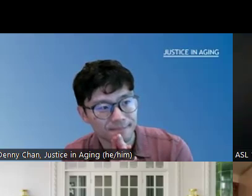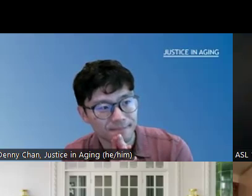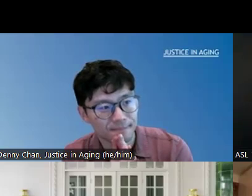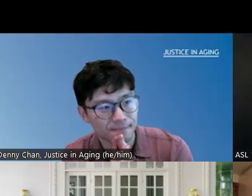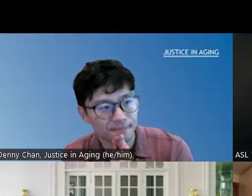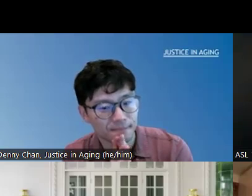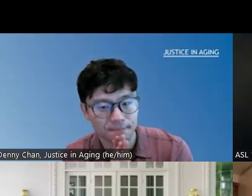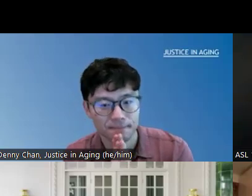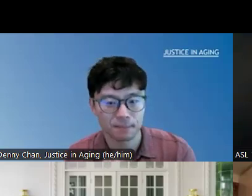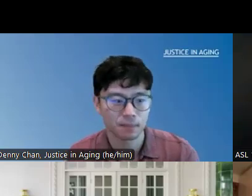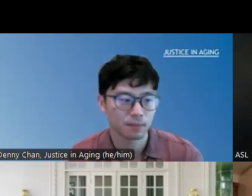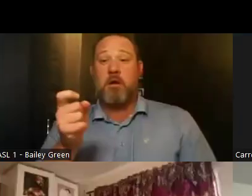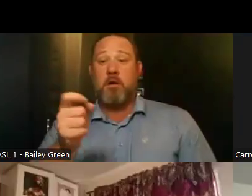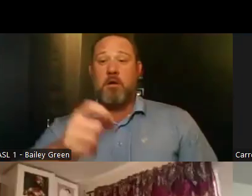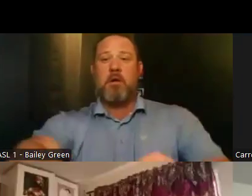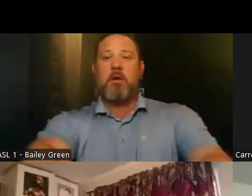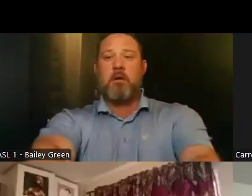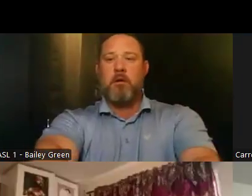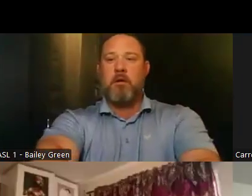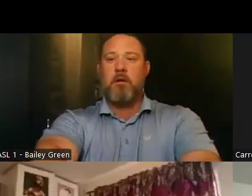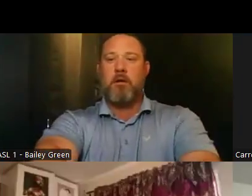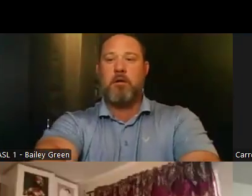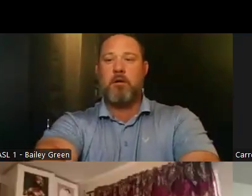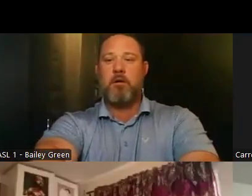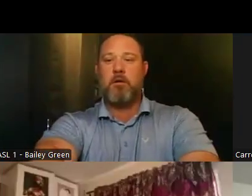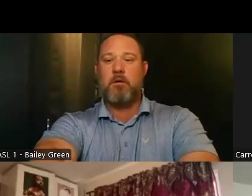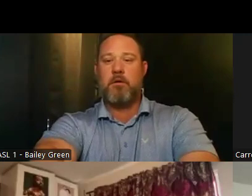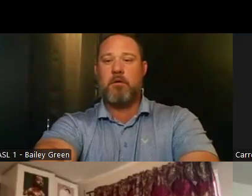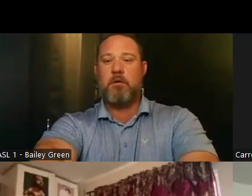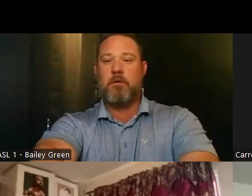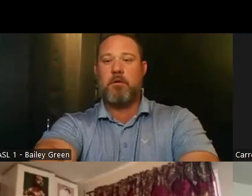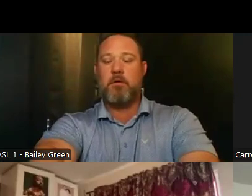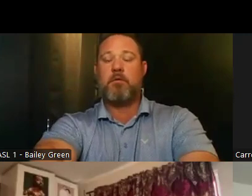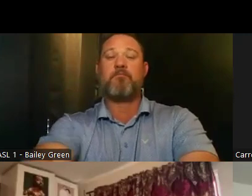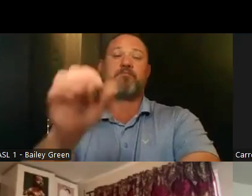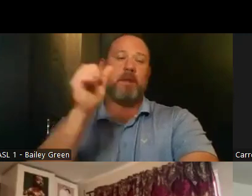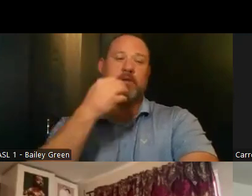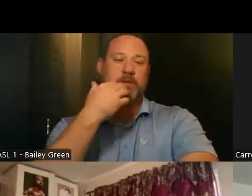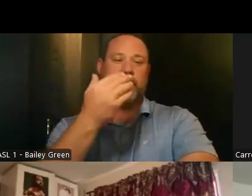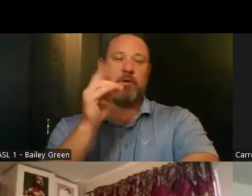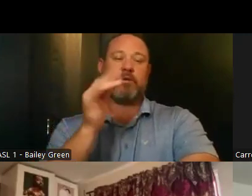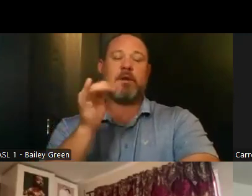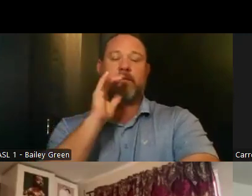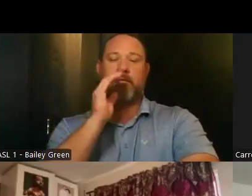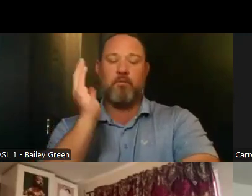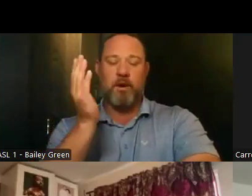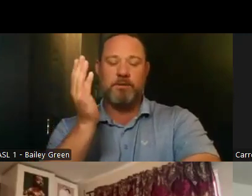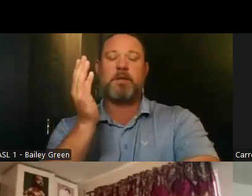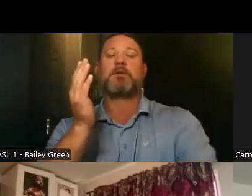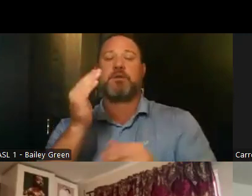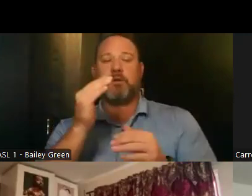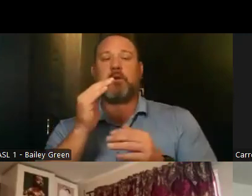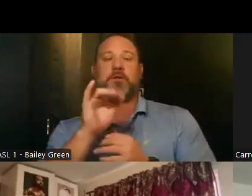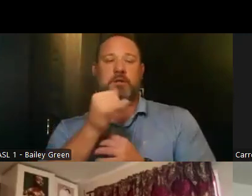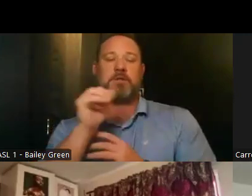Looks like Jax has his hand raised. Jax? Yeah, I just want to say thank you, Jenny, for the presentation and for the work that Justice and Aging